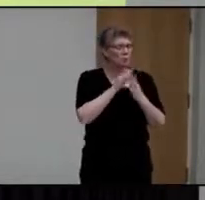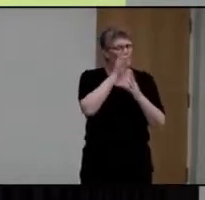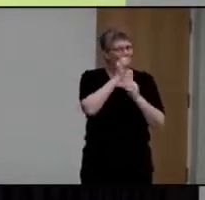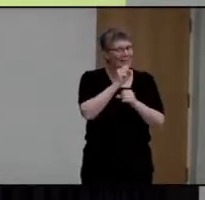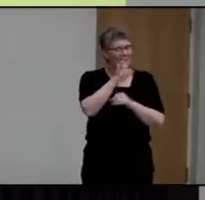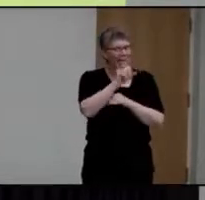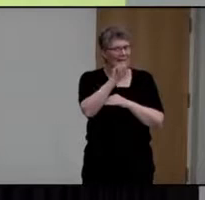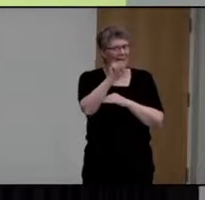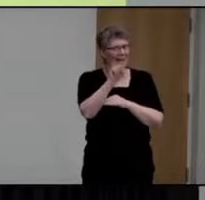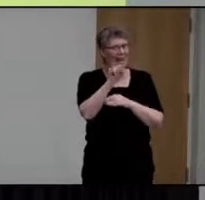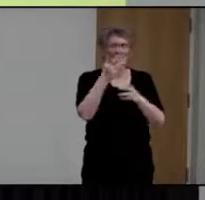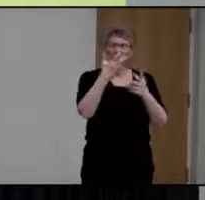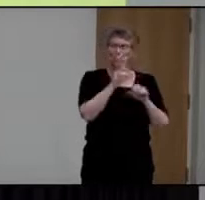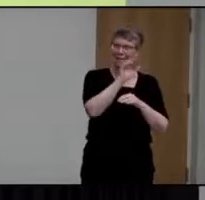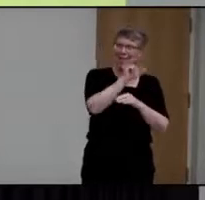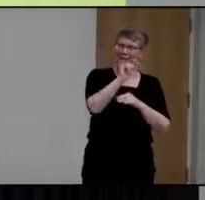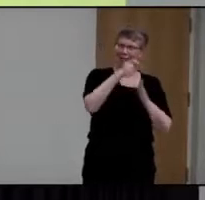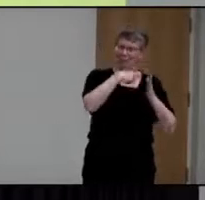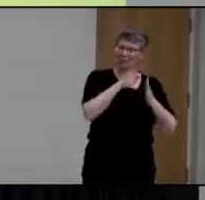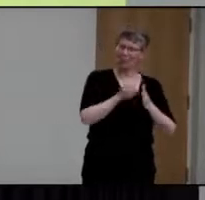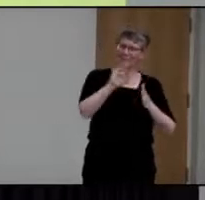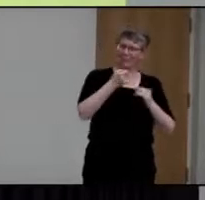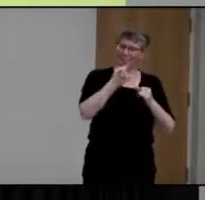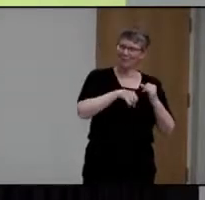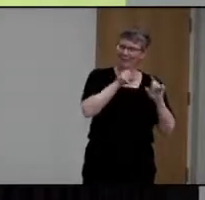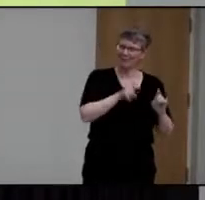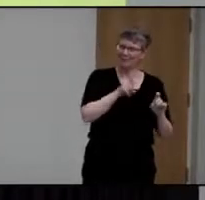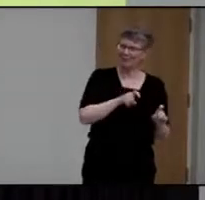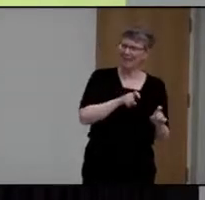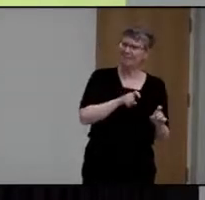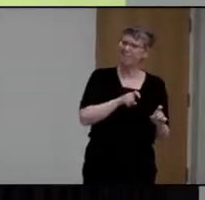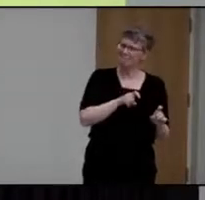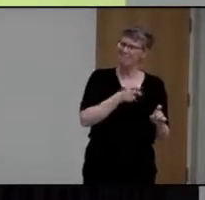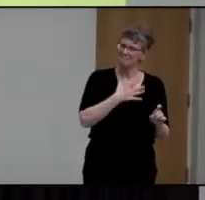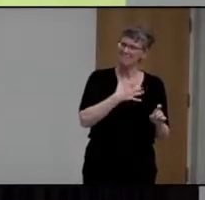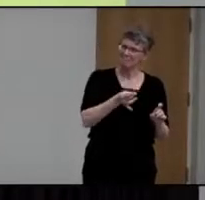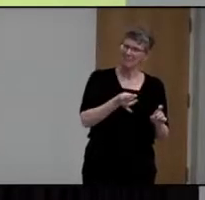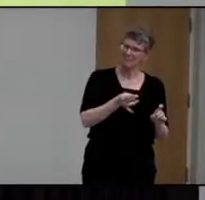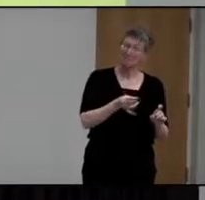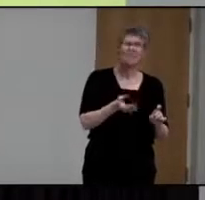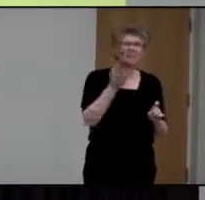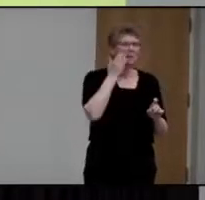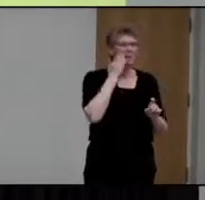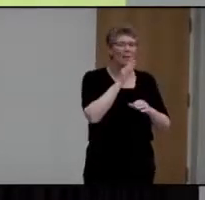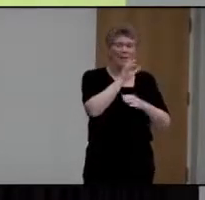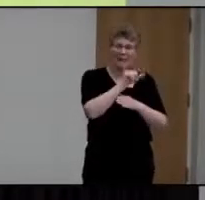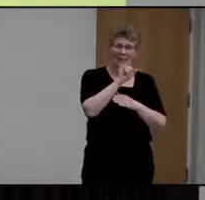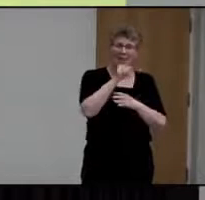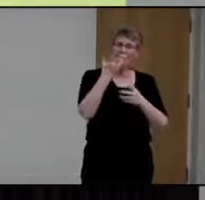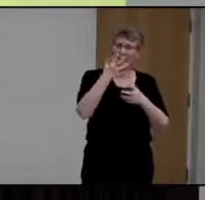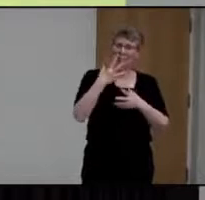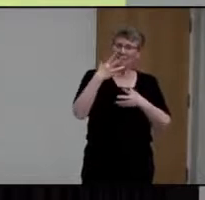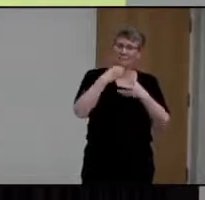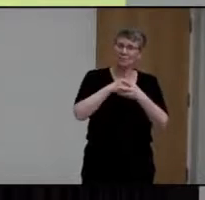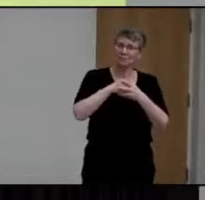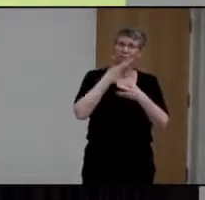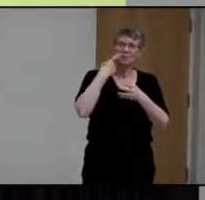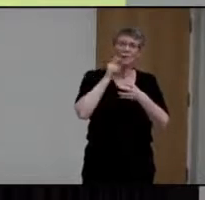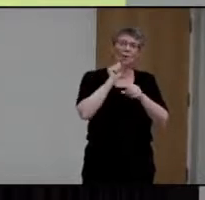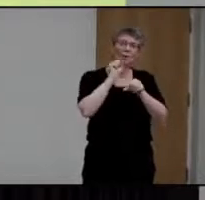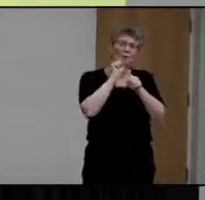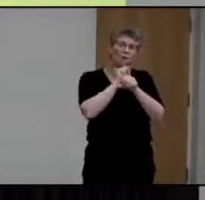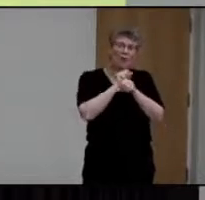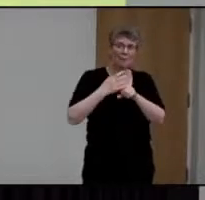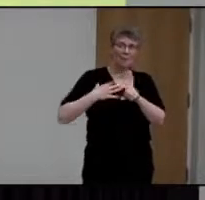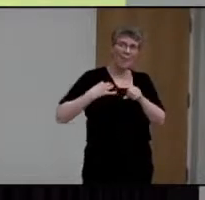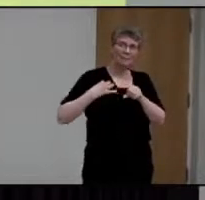by it. But we already know that AI is a factor in things like job application scenarios, right? People are shortlisted or